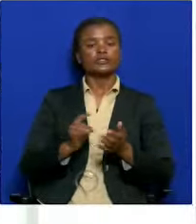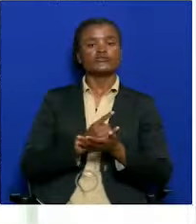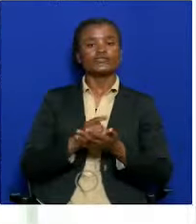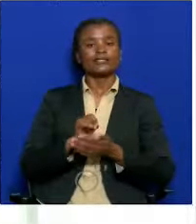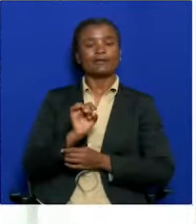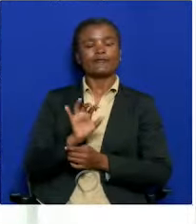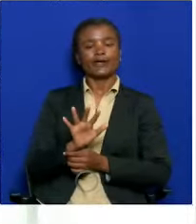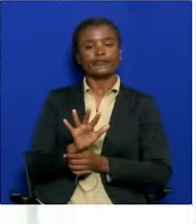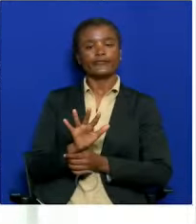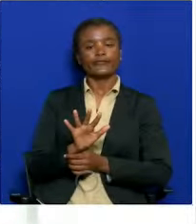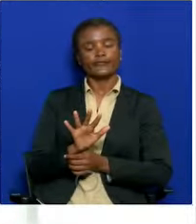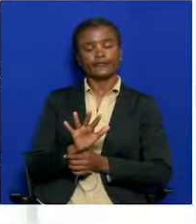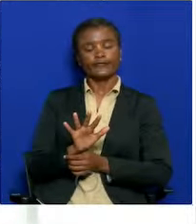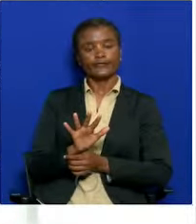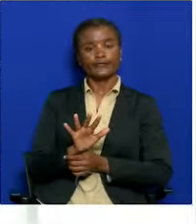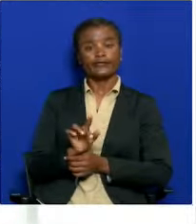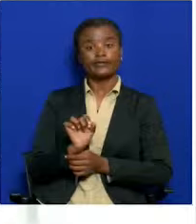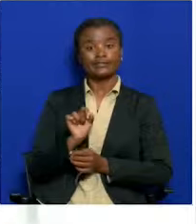Sergeant Gosi sends you